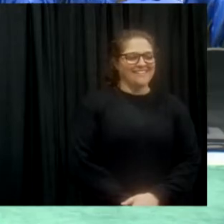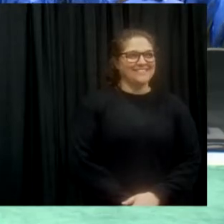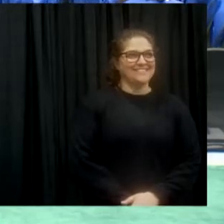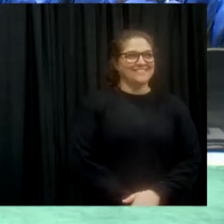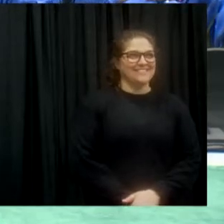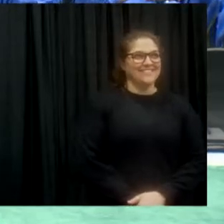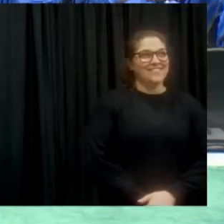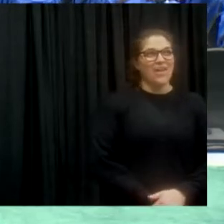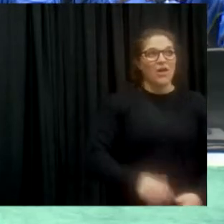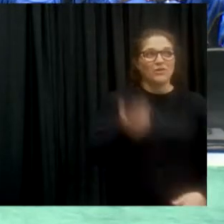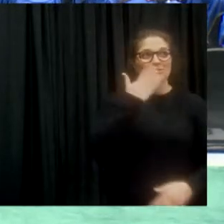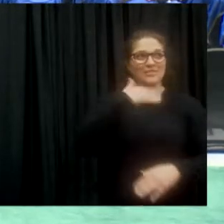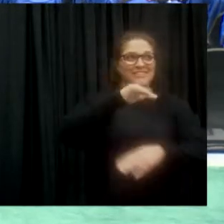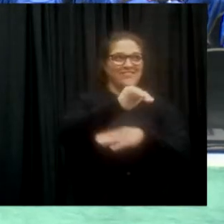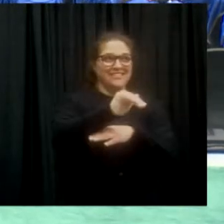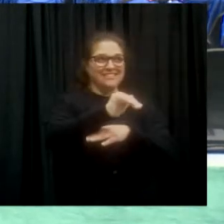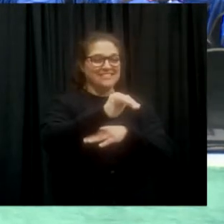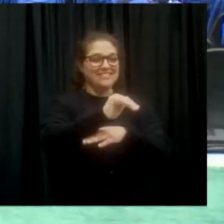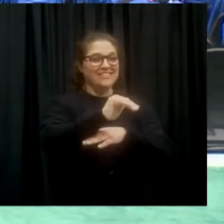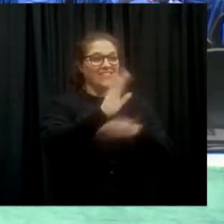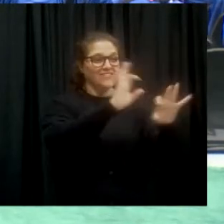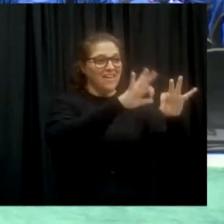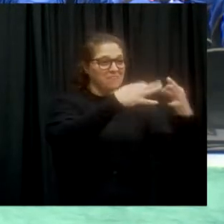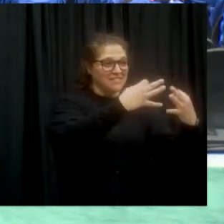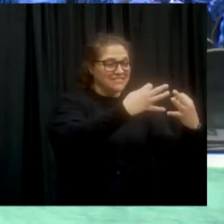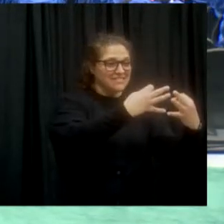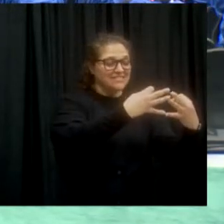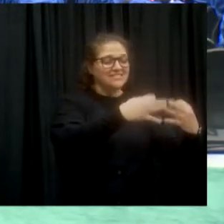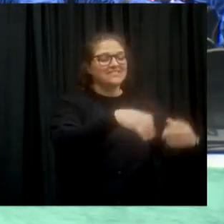Good evening, parents, families,